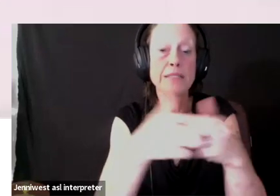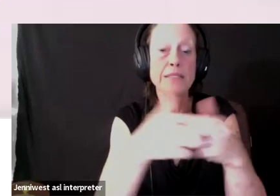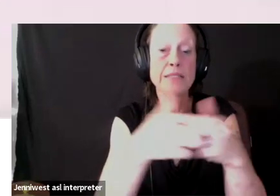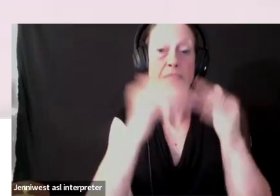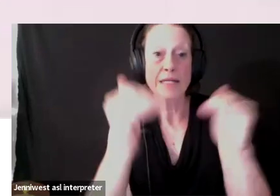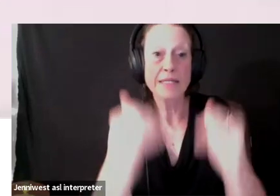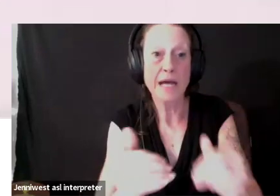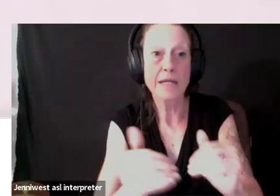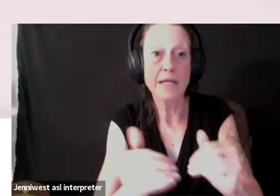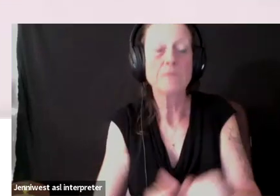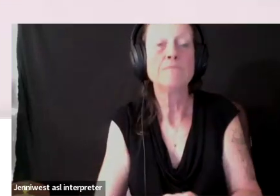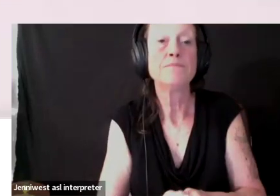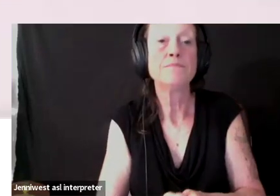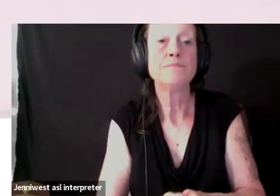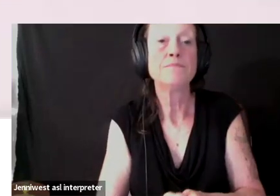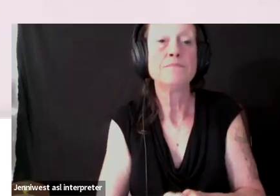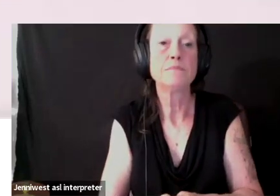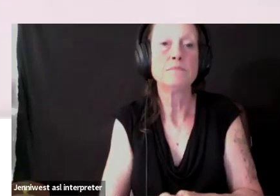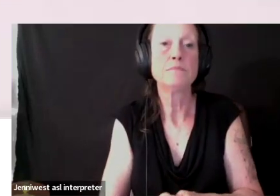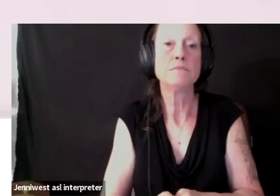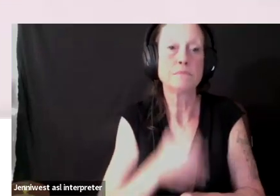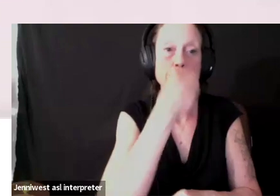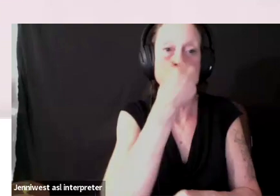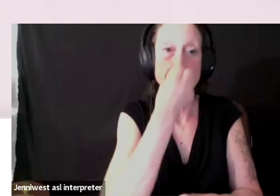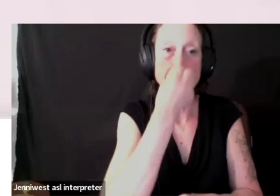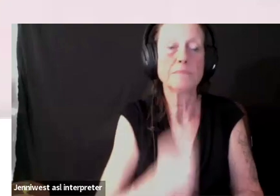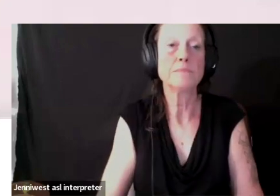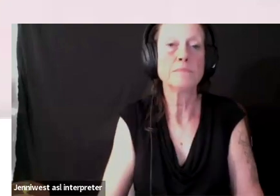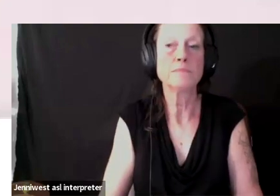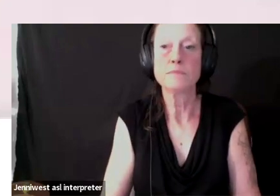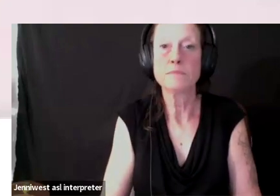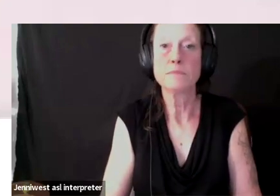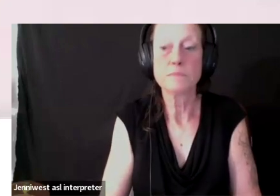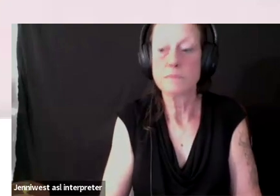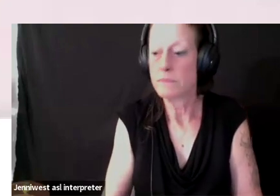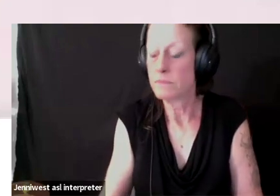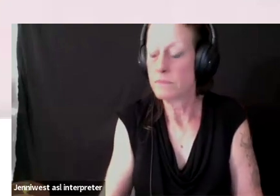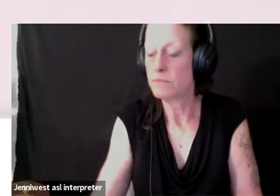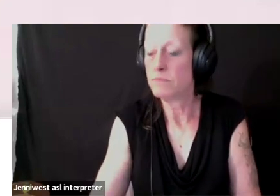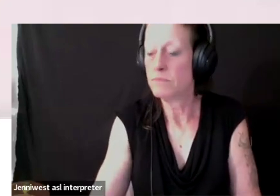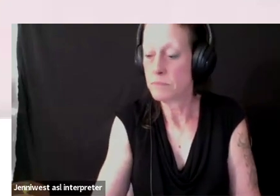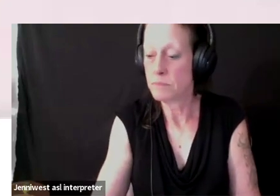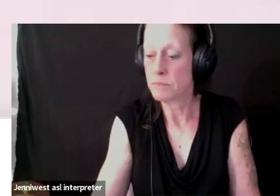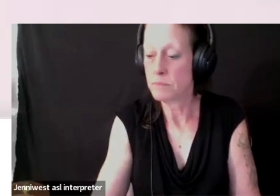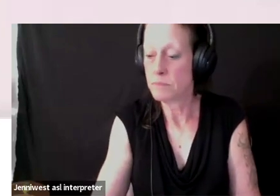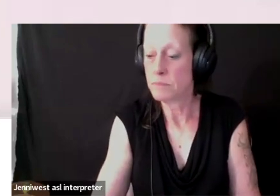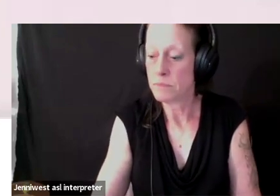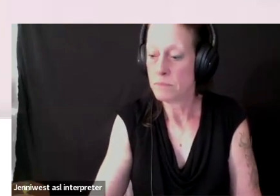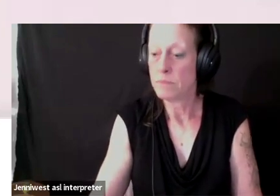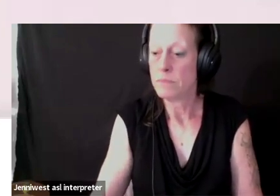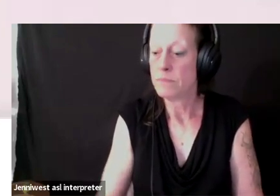it also. So you don't have to specifically go to a doctor to get this completed.